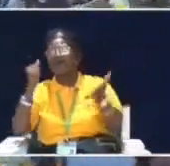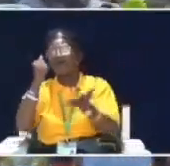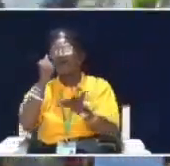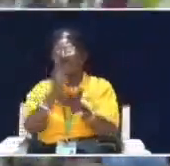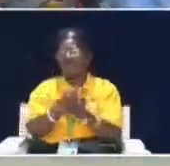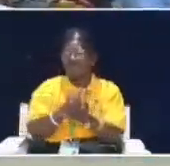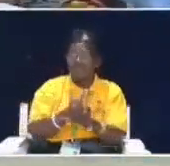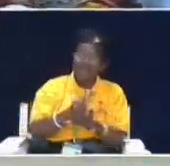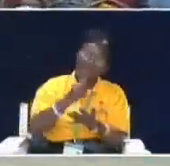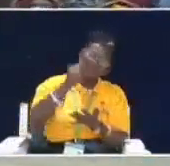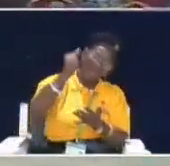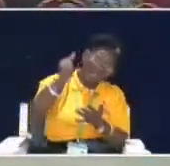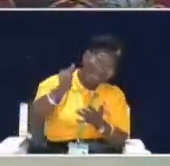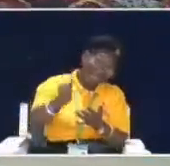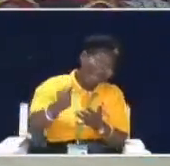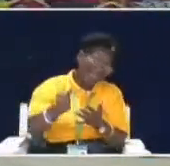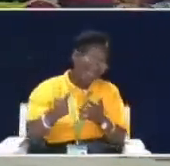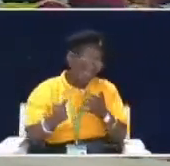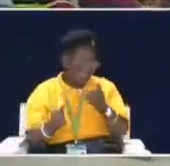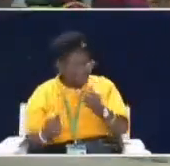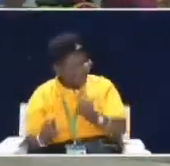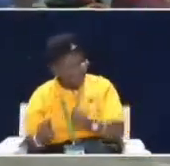Jehovah.